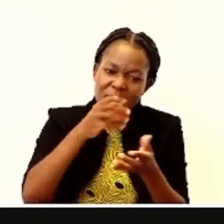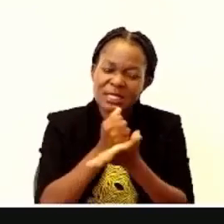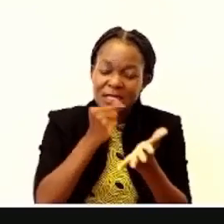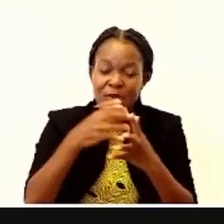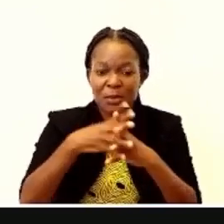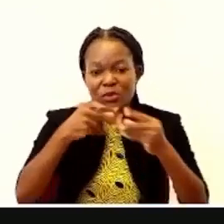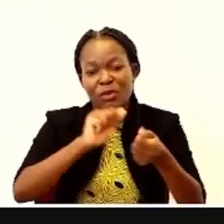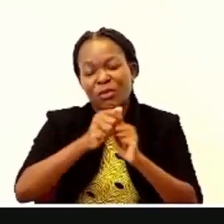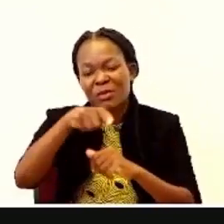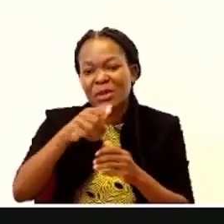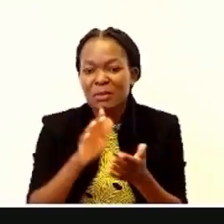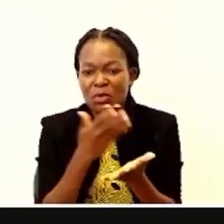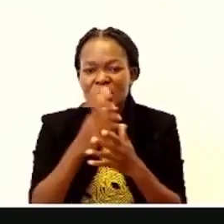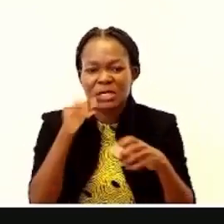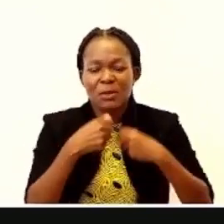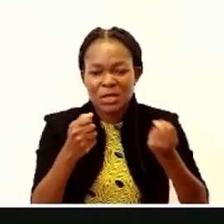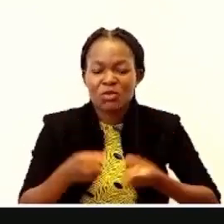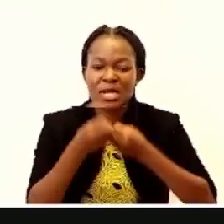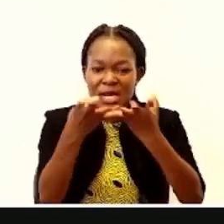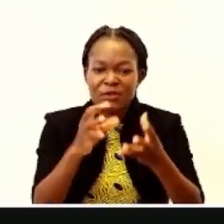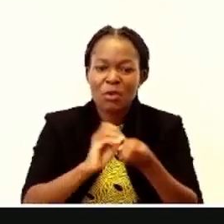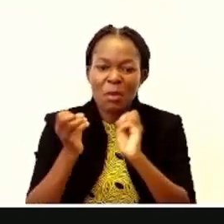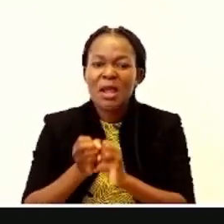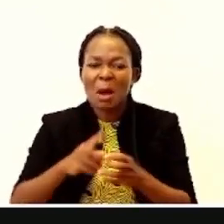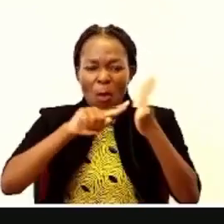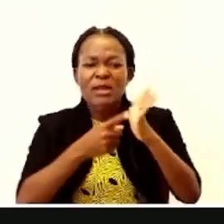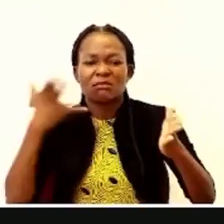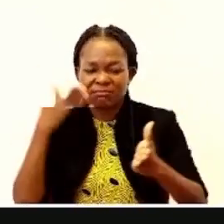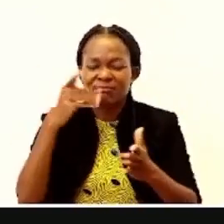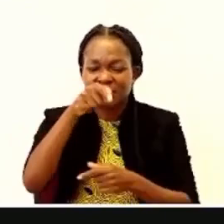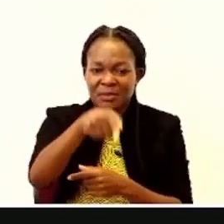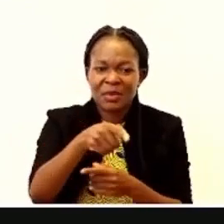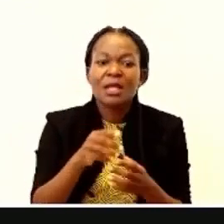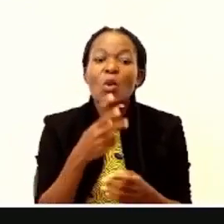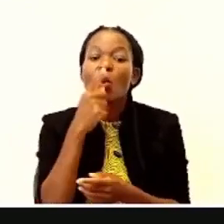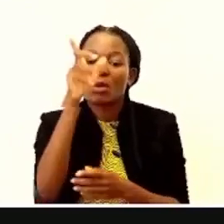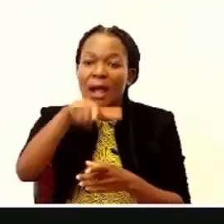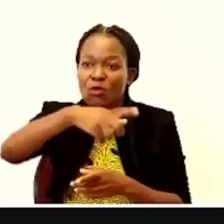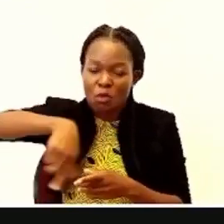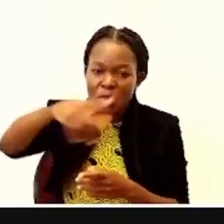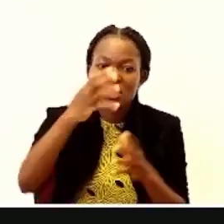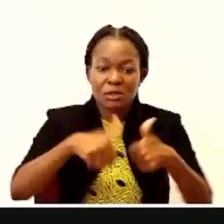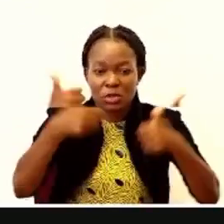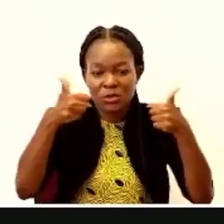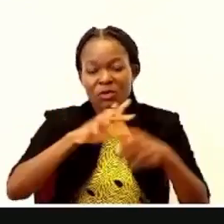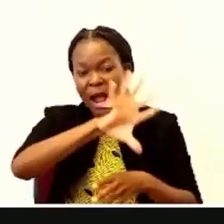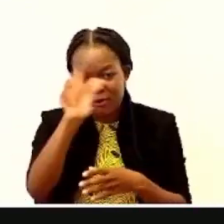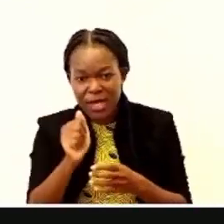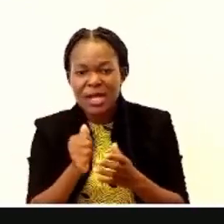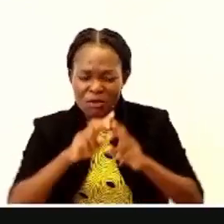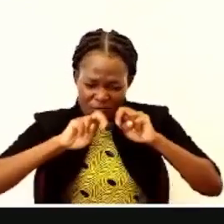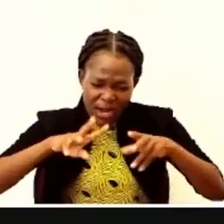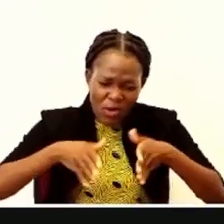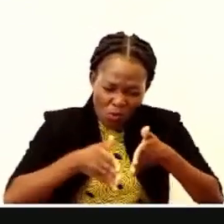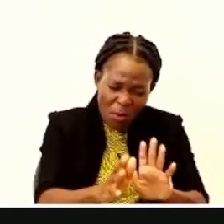that if you're going to make an argument. This is the other point I wanted to also react to, that it's possible for Africa to consider fossil gas as a